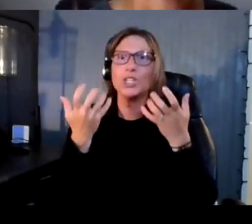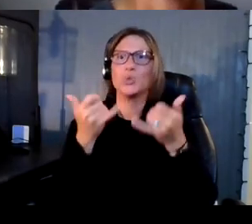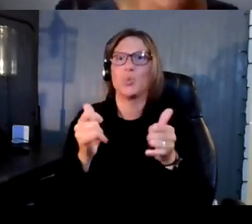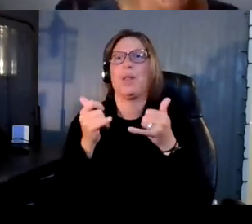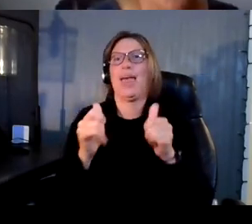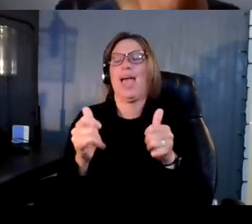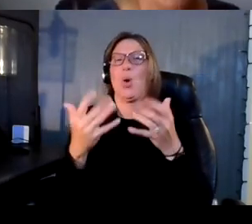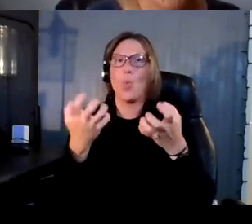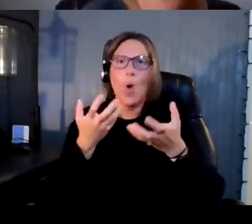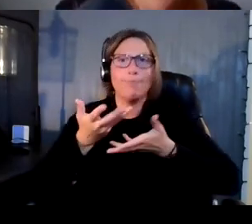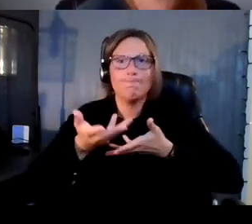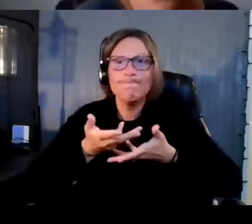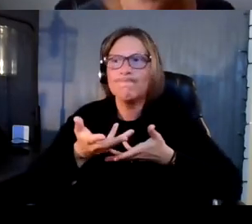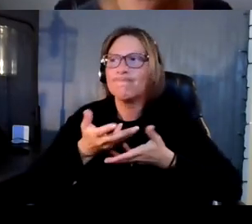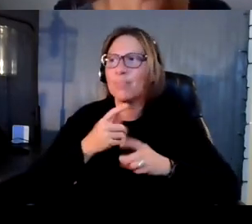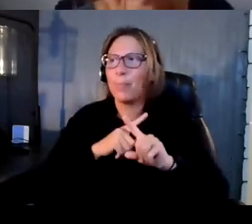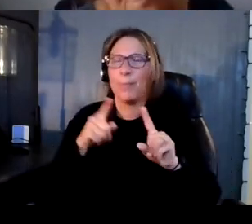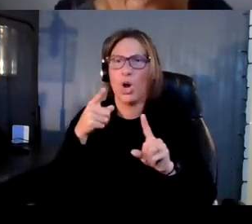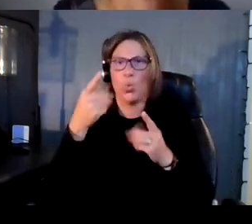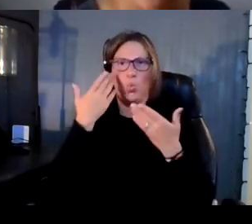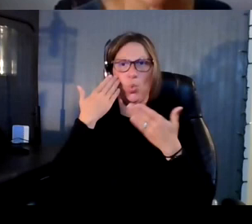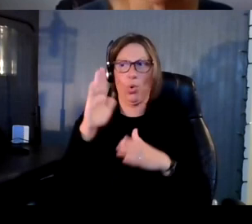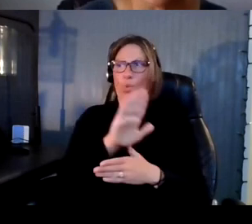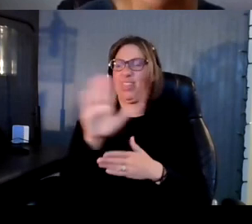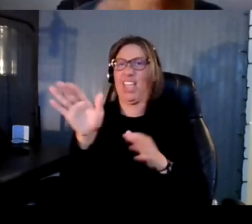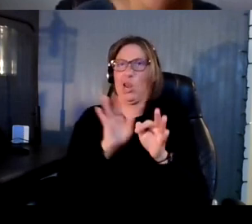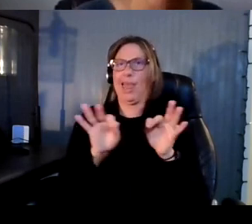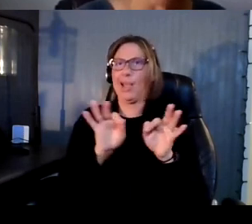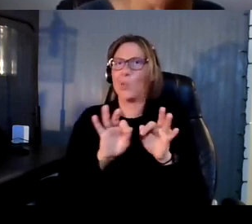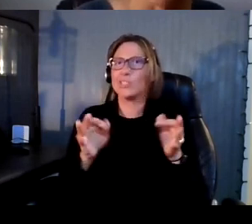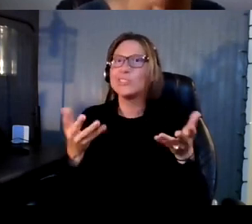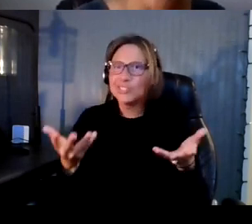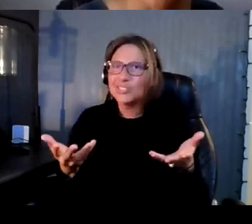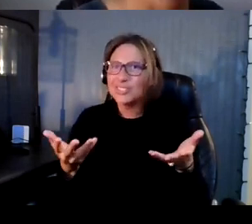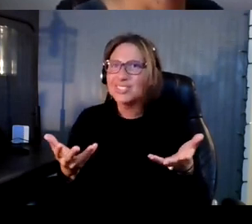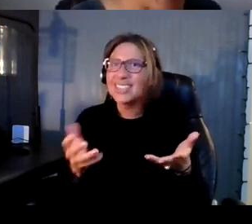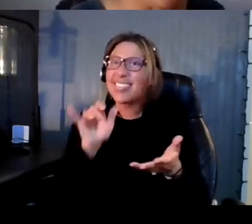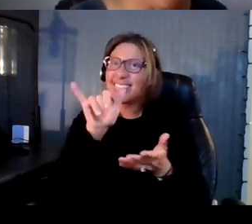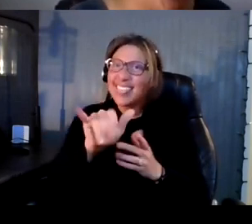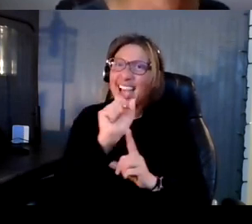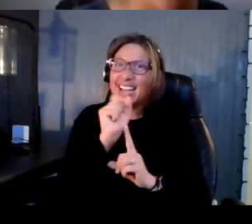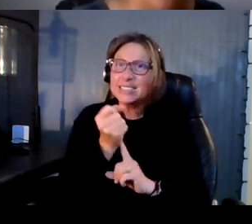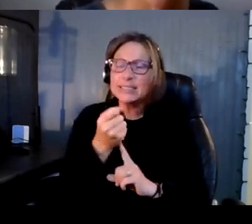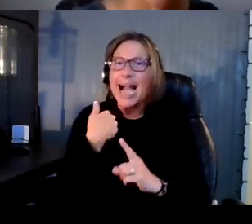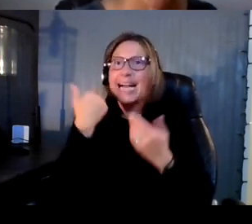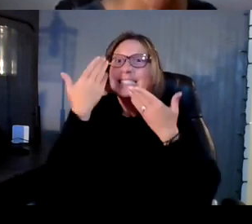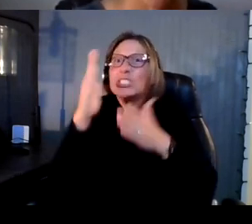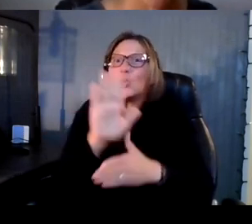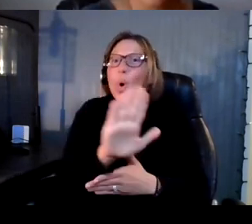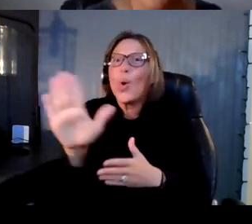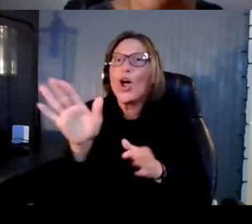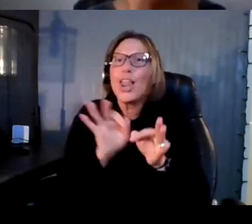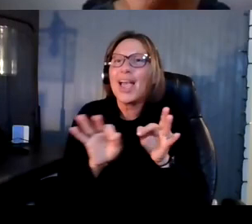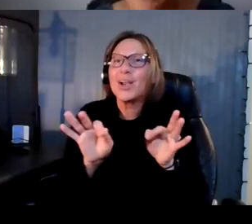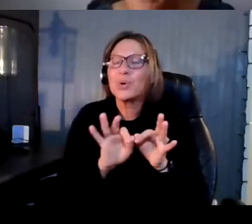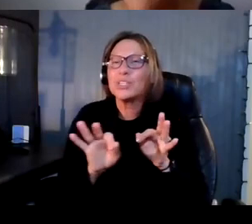you to engage, but you don't know their language in essence. And in that particular case, I didn't know her language. But when